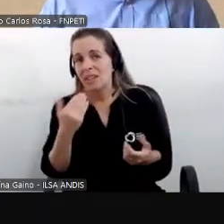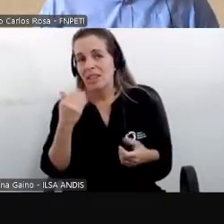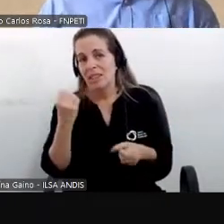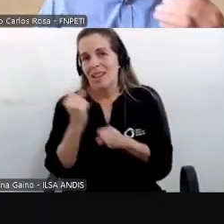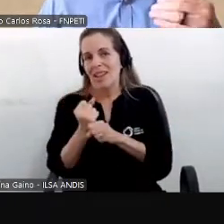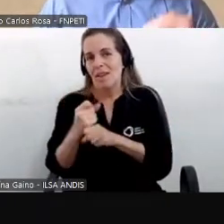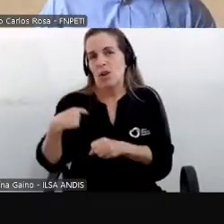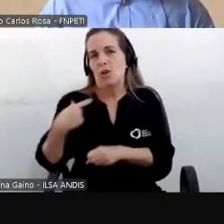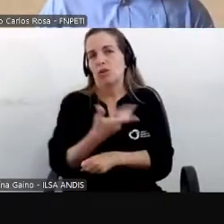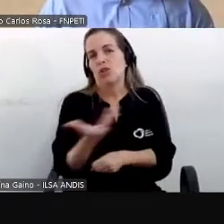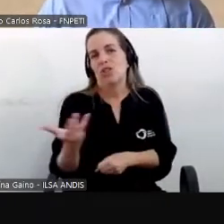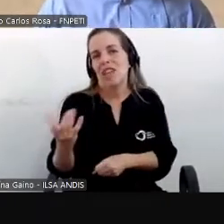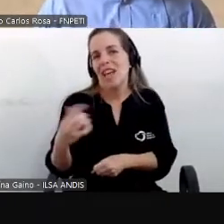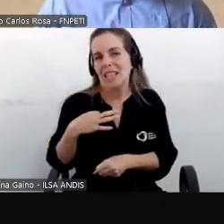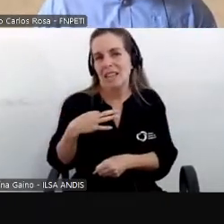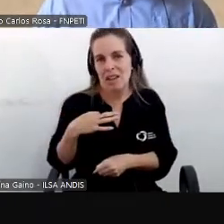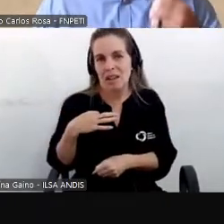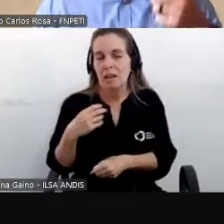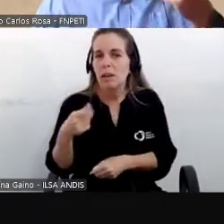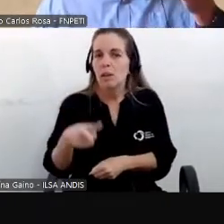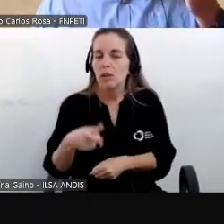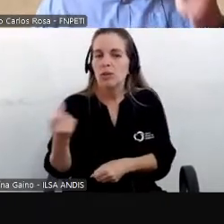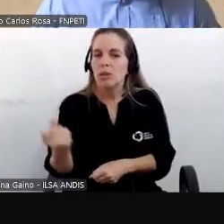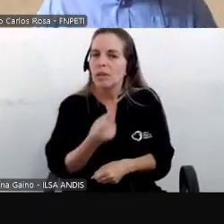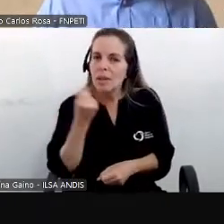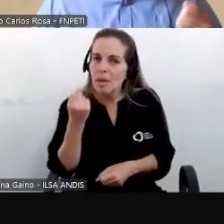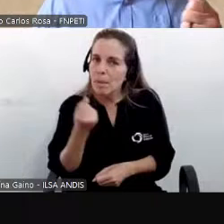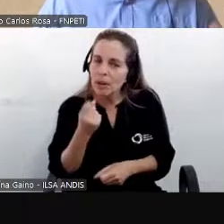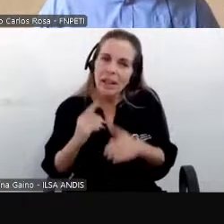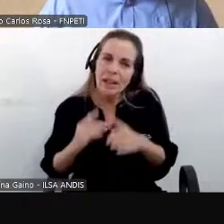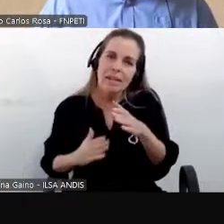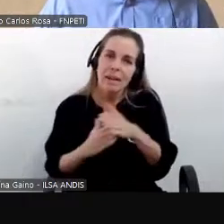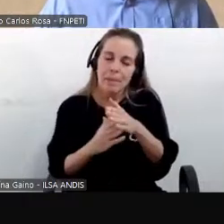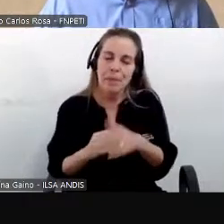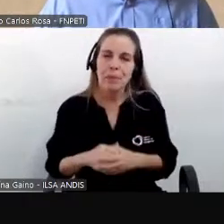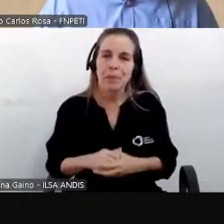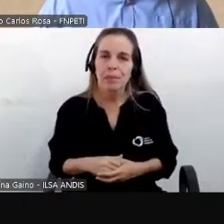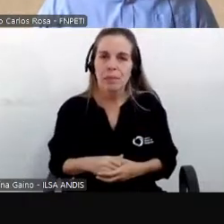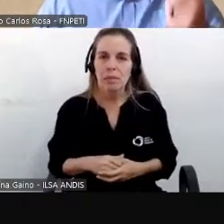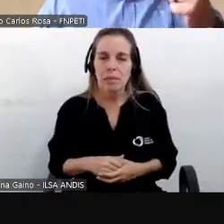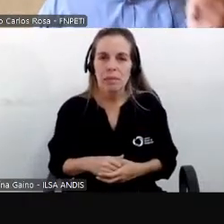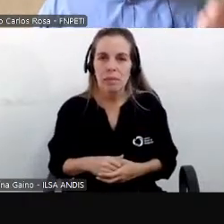which public policies evolved came about from civil society.